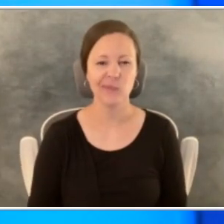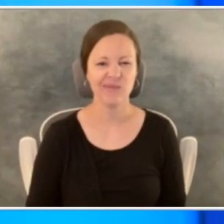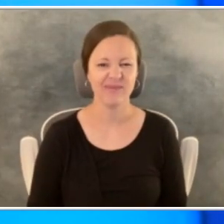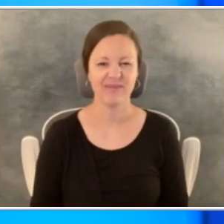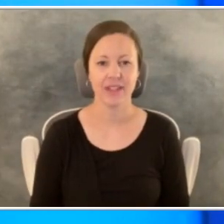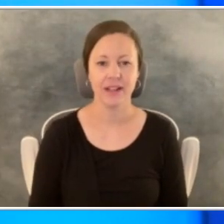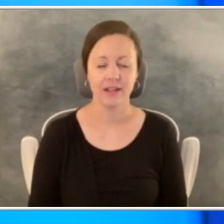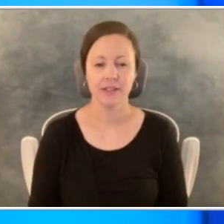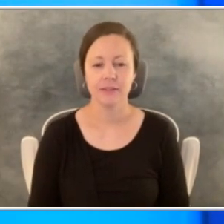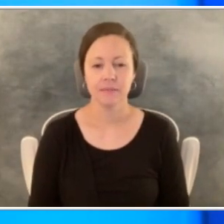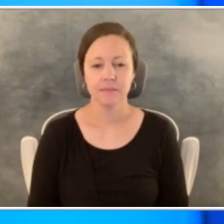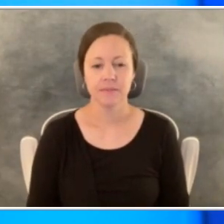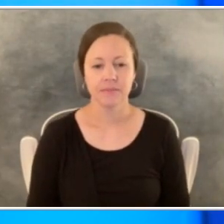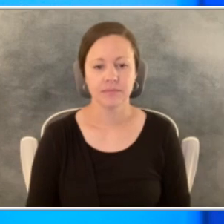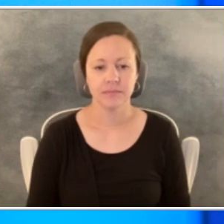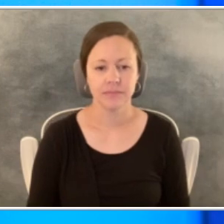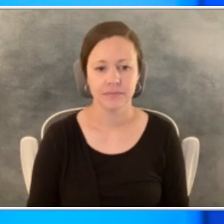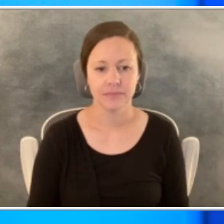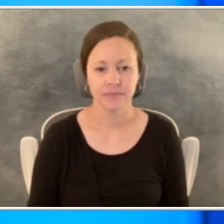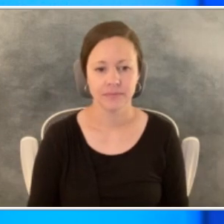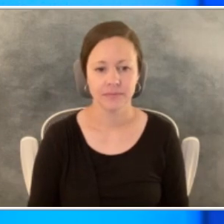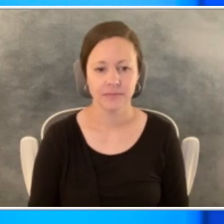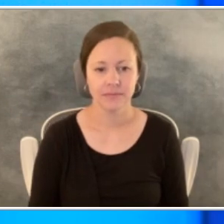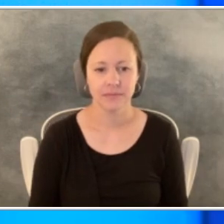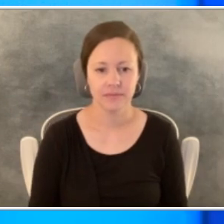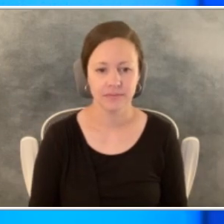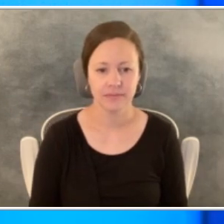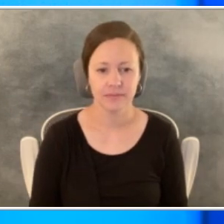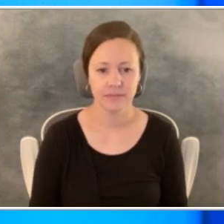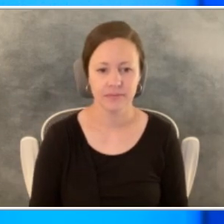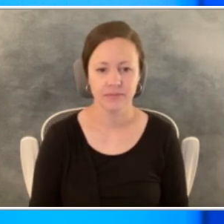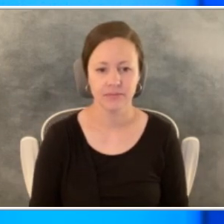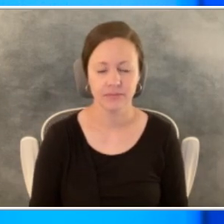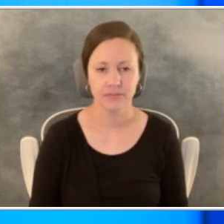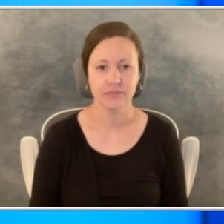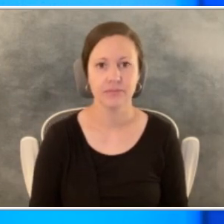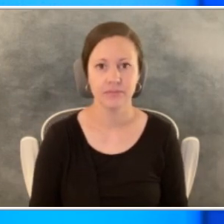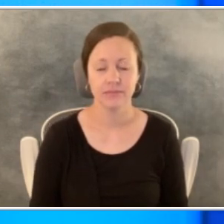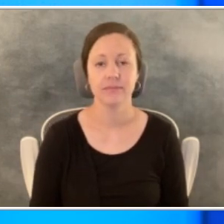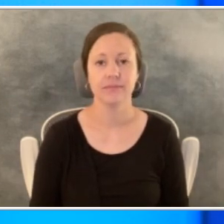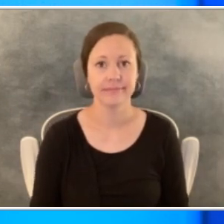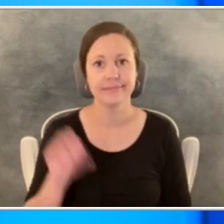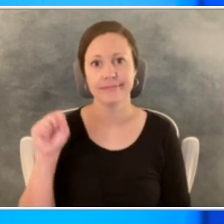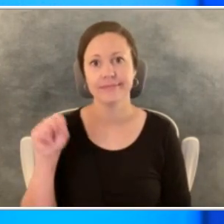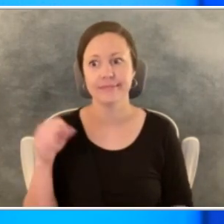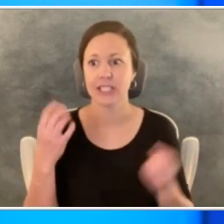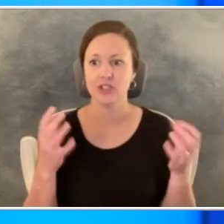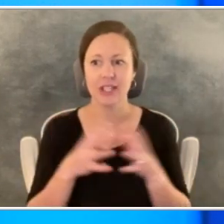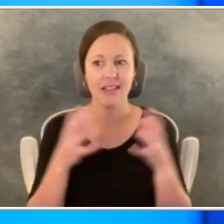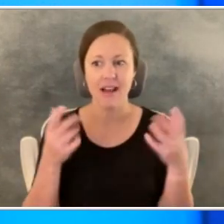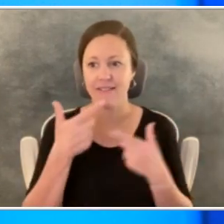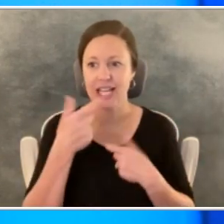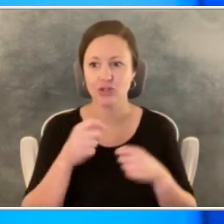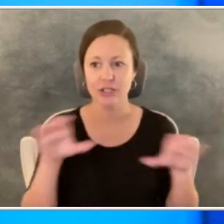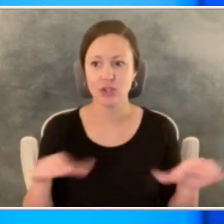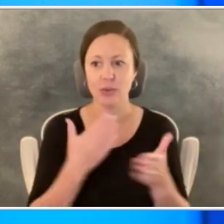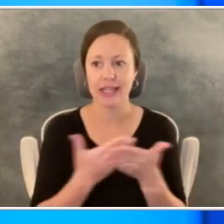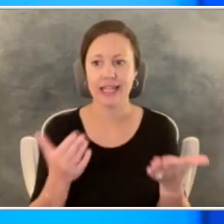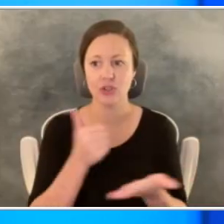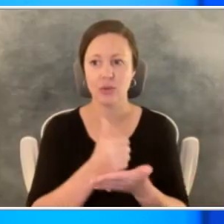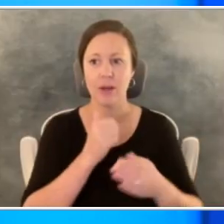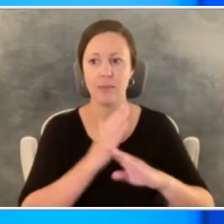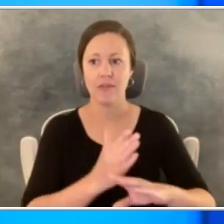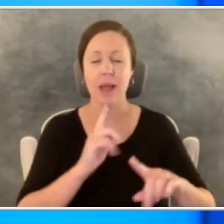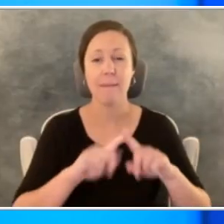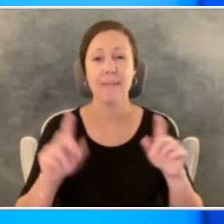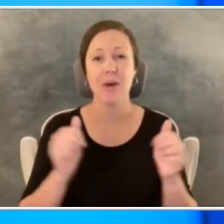there's a lot of research. Of course, there's a lot of interest in doing things to prevent cancer. Unfortunately, in prostate cancer, there is no